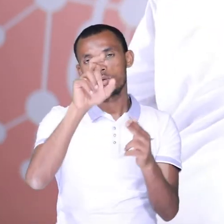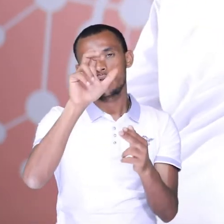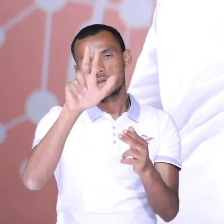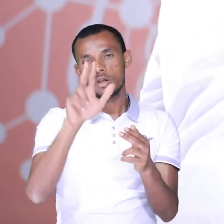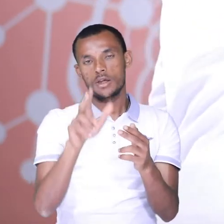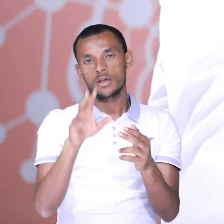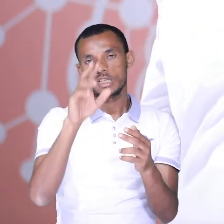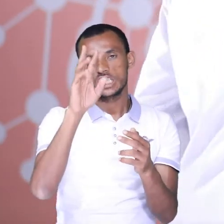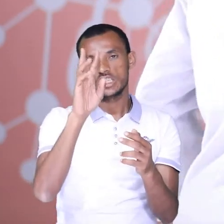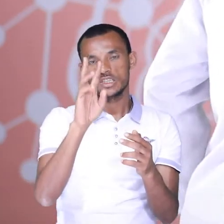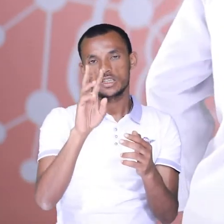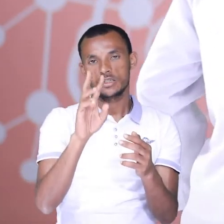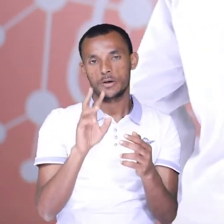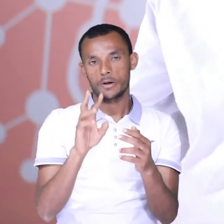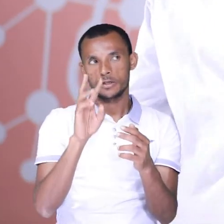46.